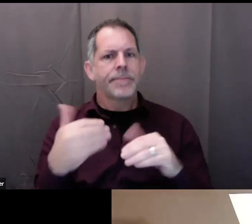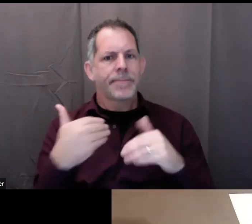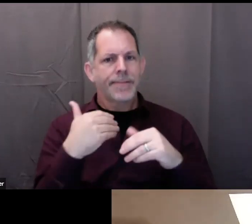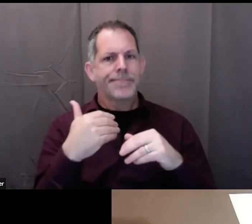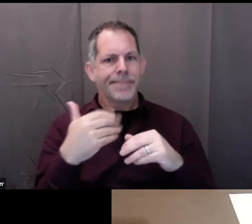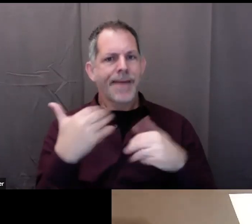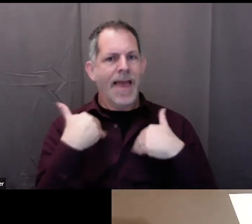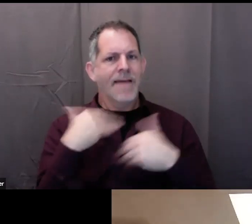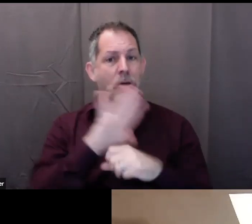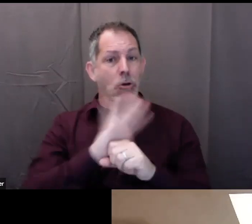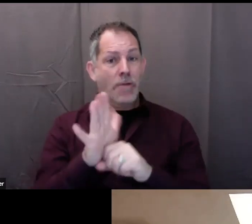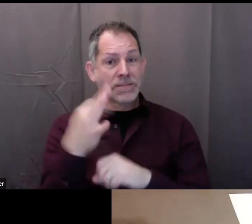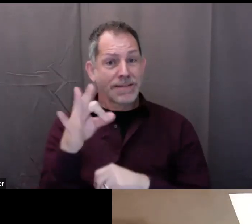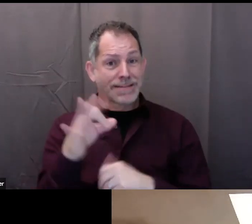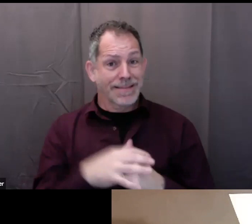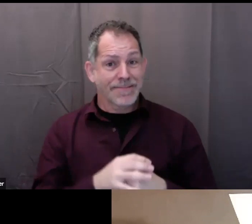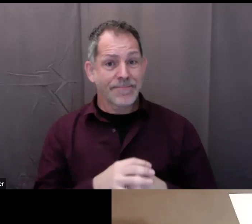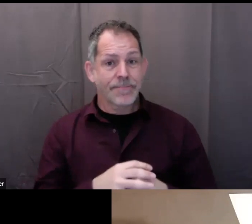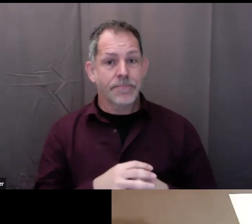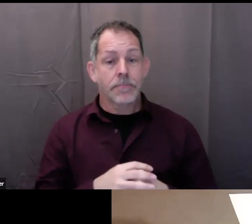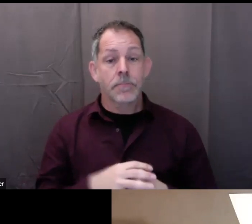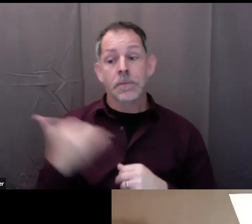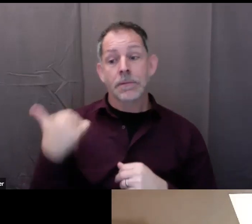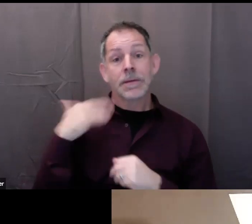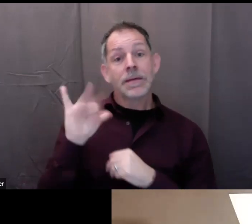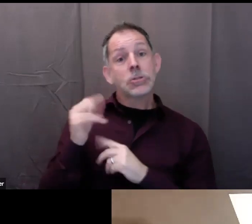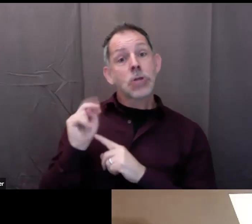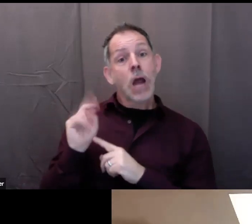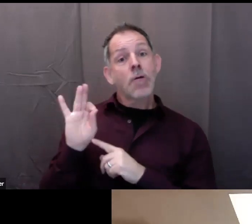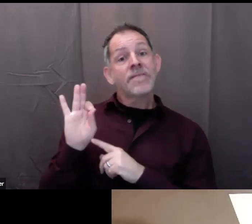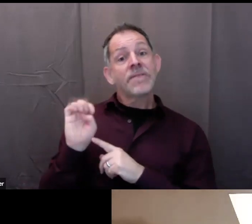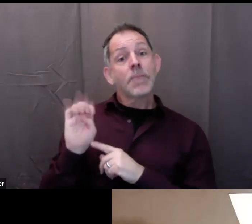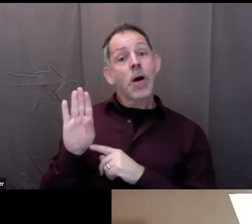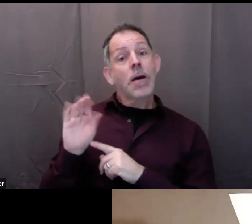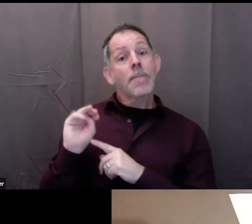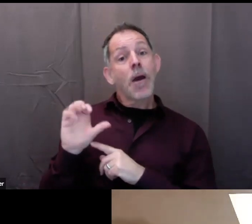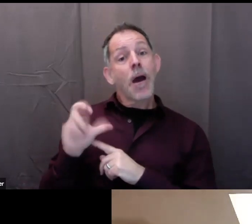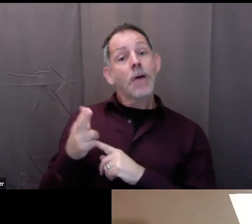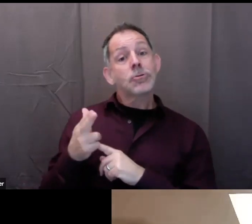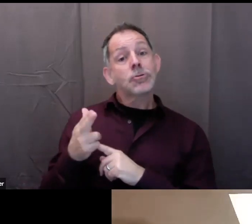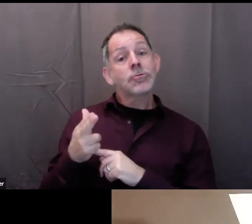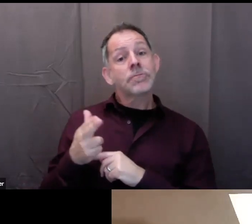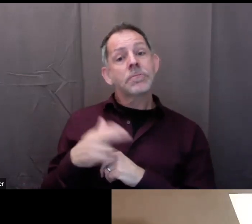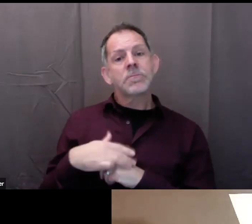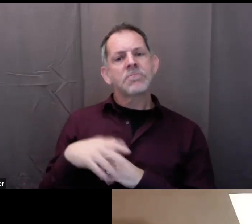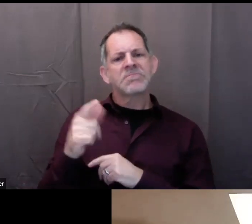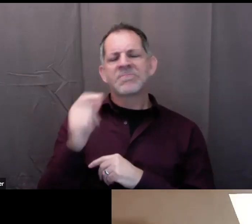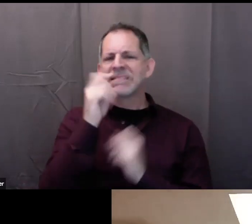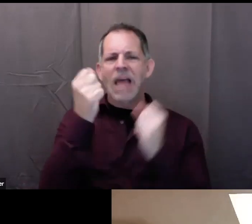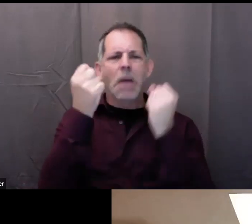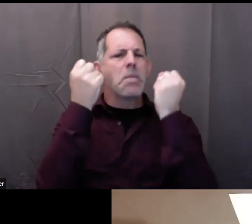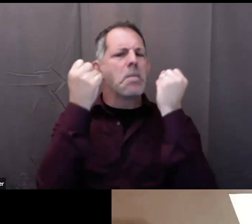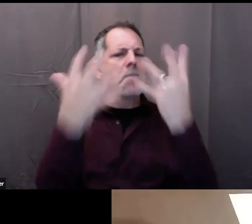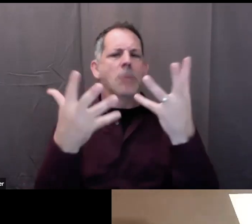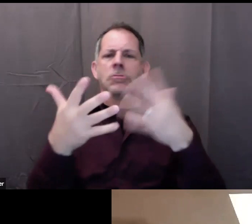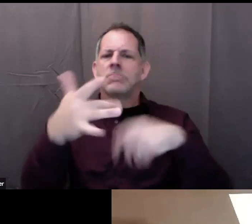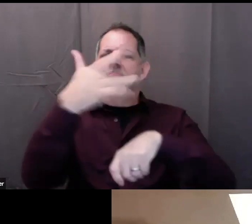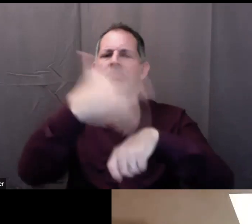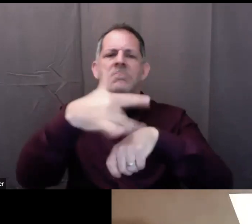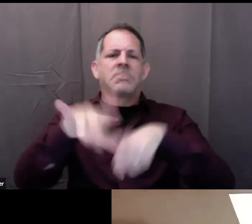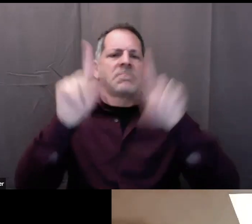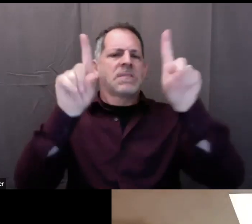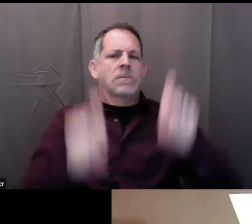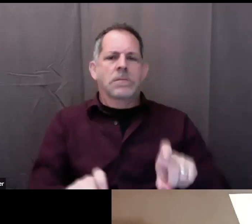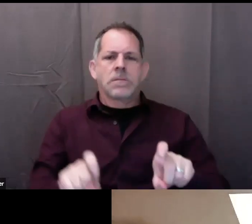February, March, testing was limited, generally limited to people who were quite ill and either, in the emergency department or